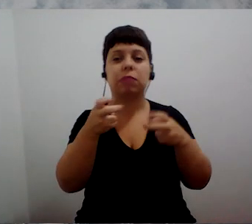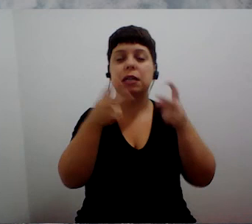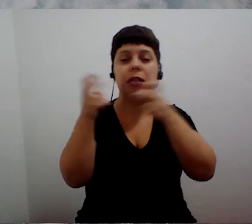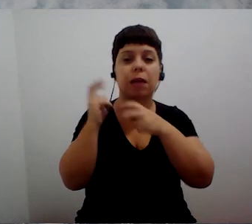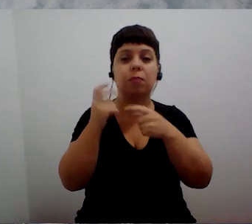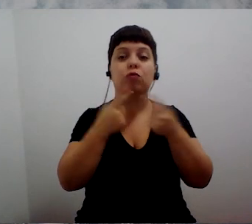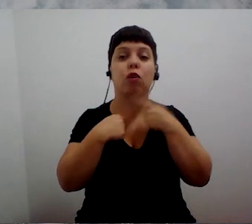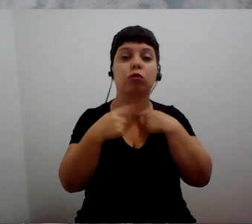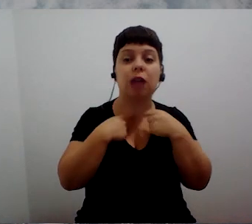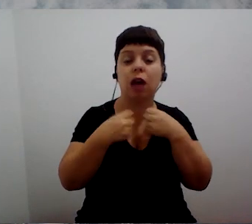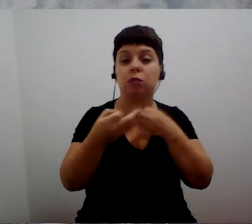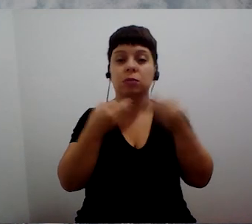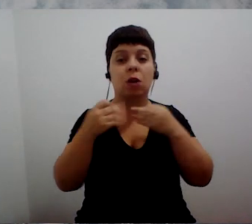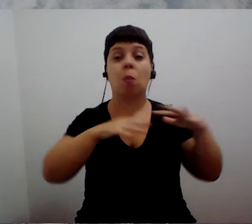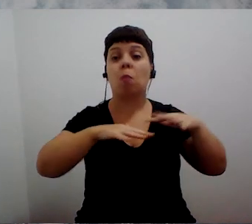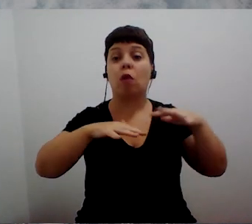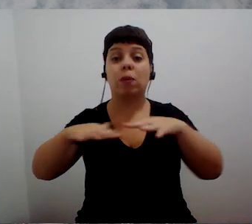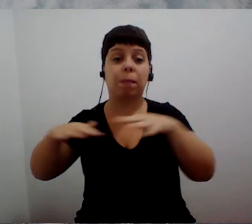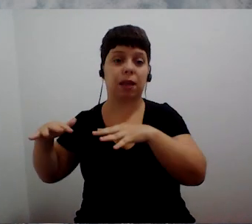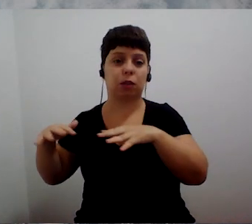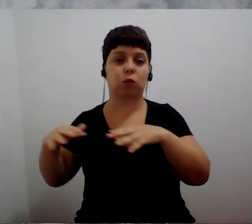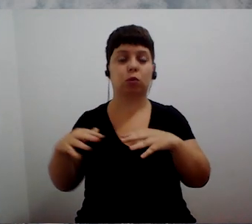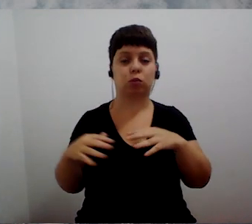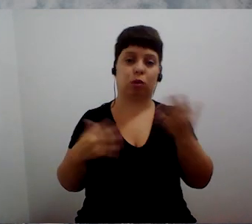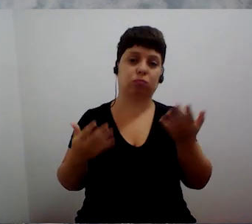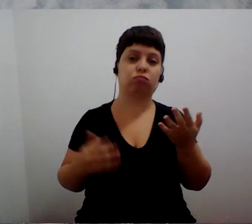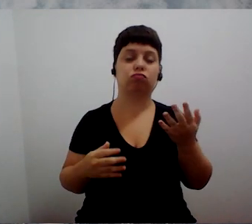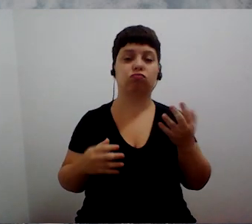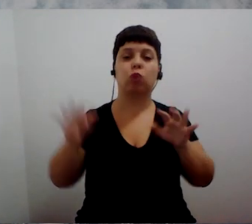interests, the movements that these 2 different countries